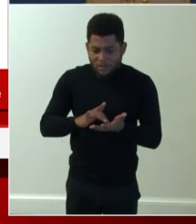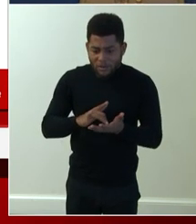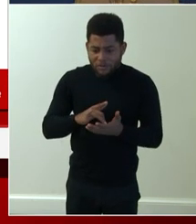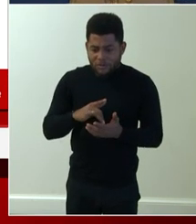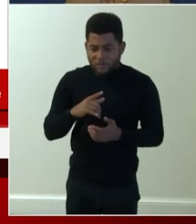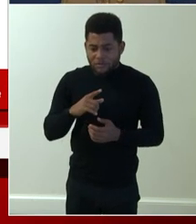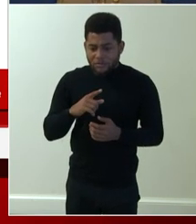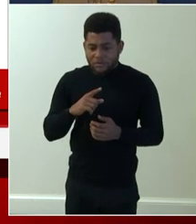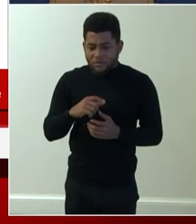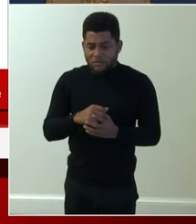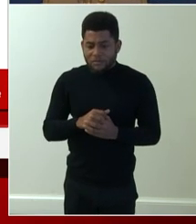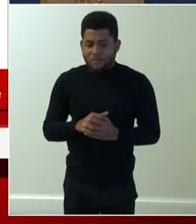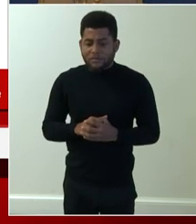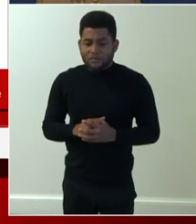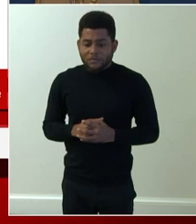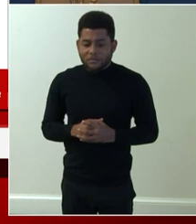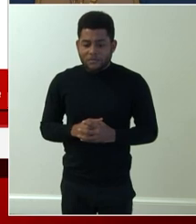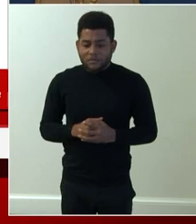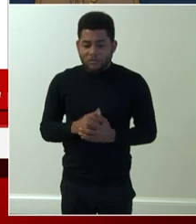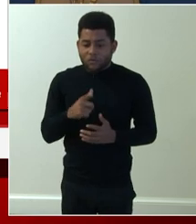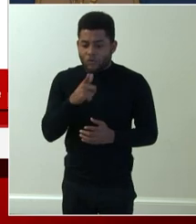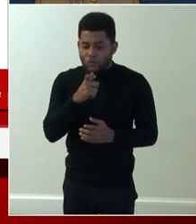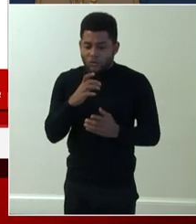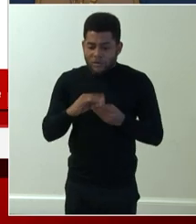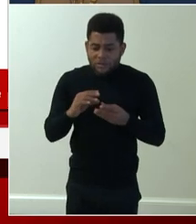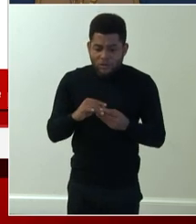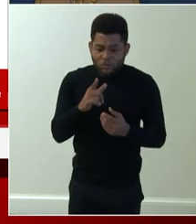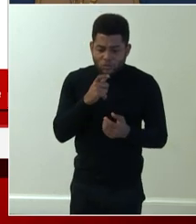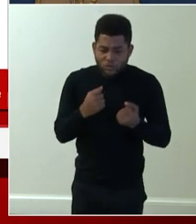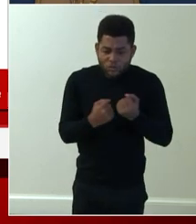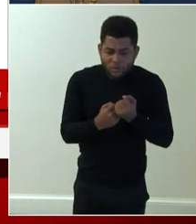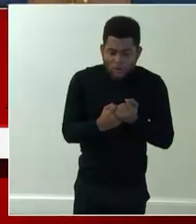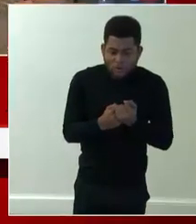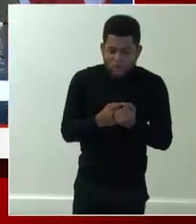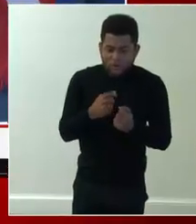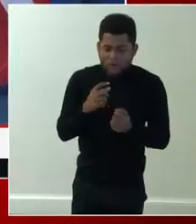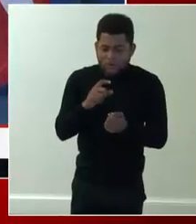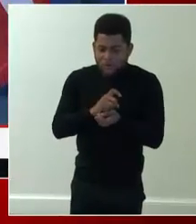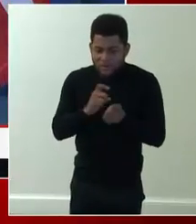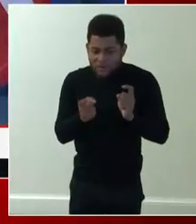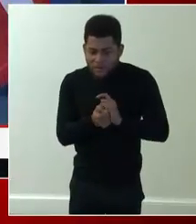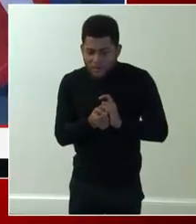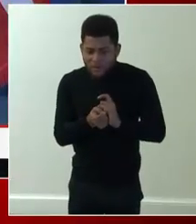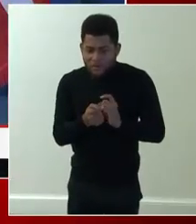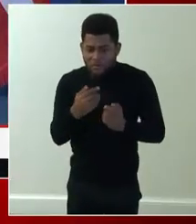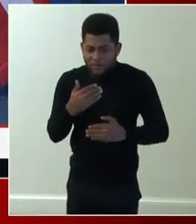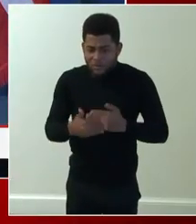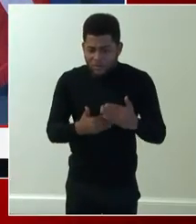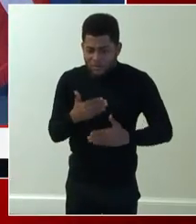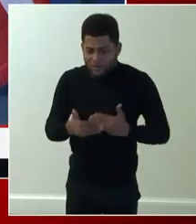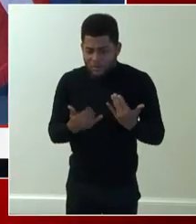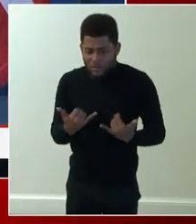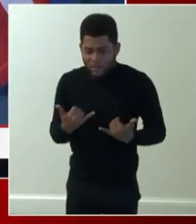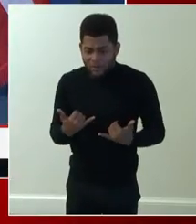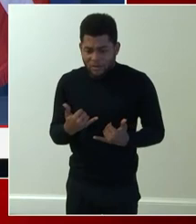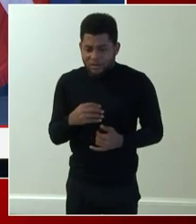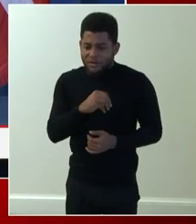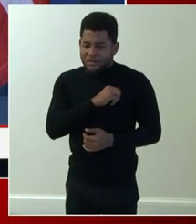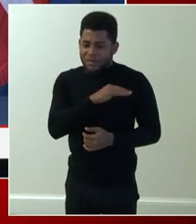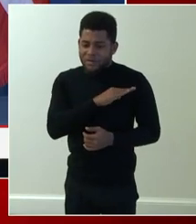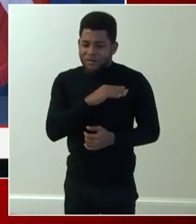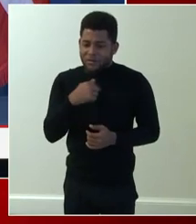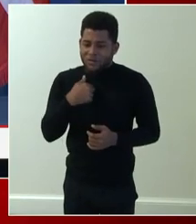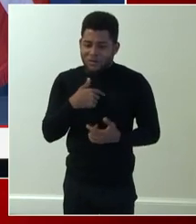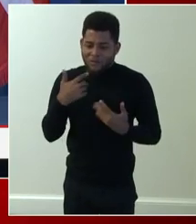contemplating, or would you support rather, reforming our current disciplinary process? We've always been pretty bullish